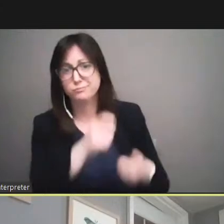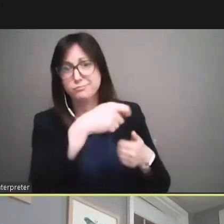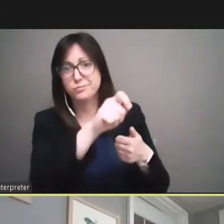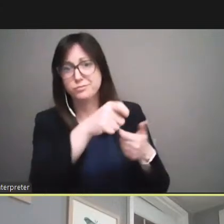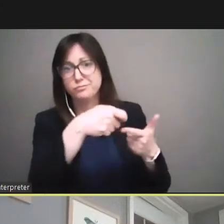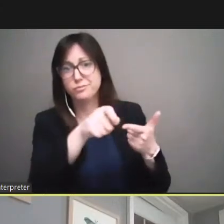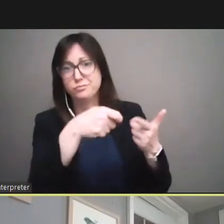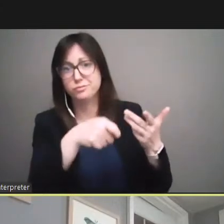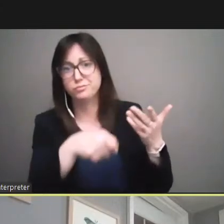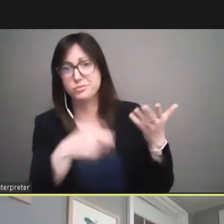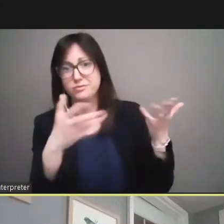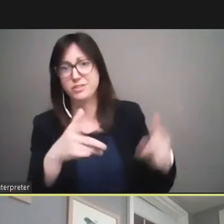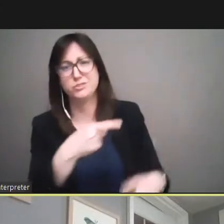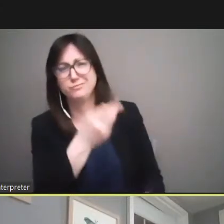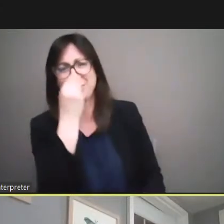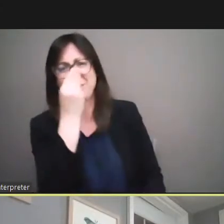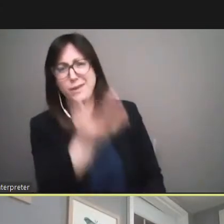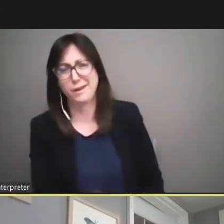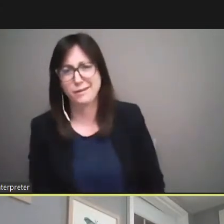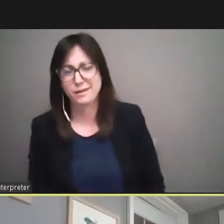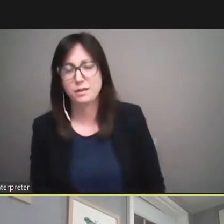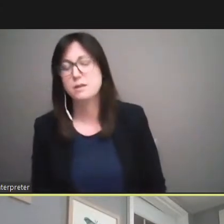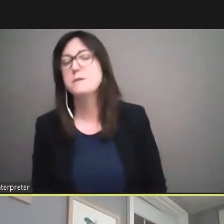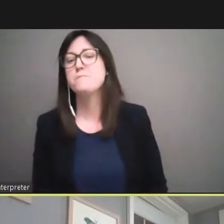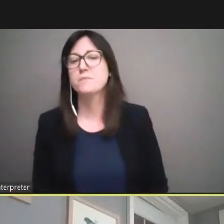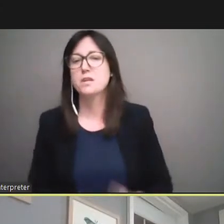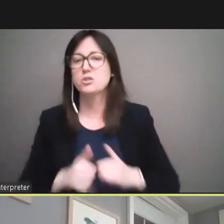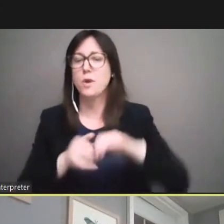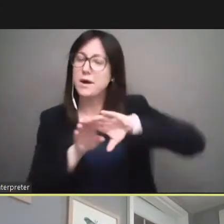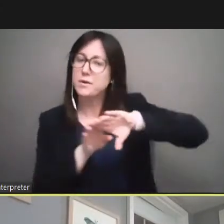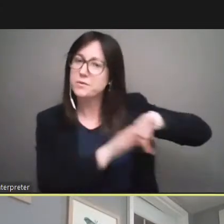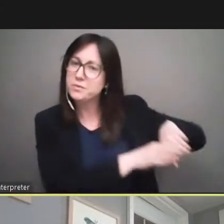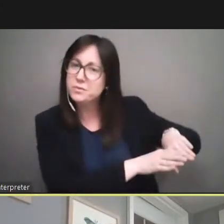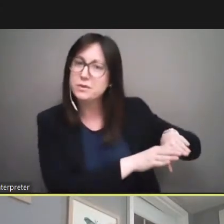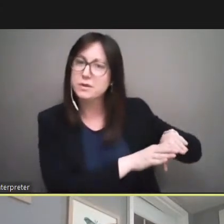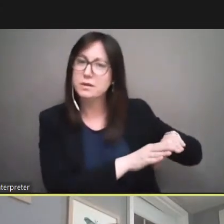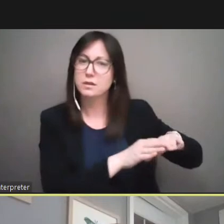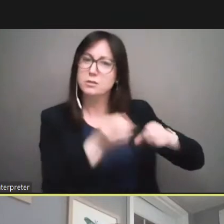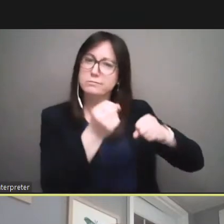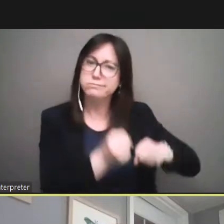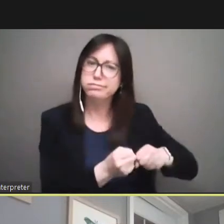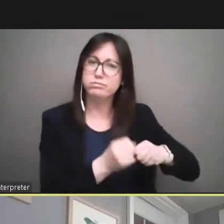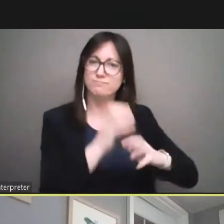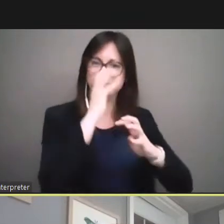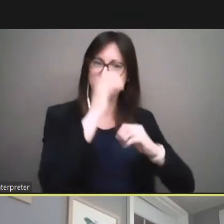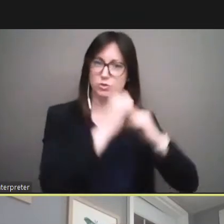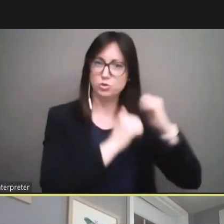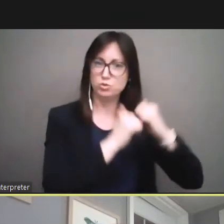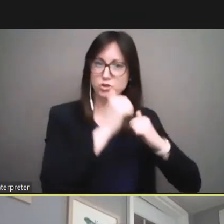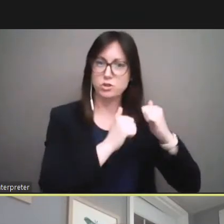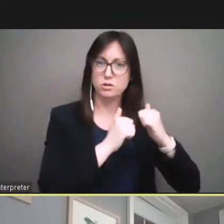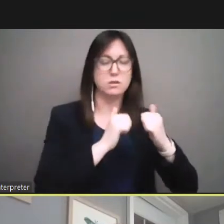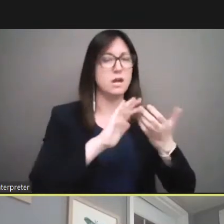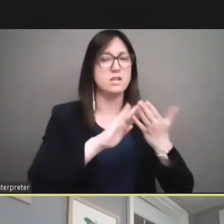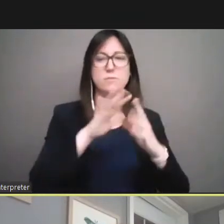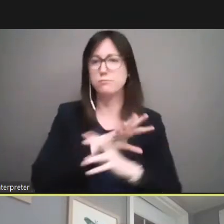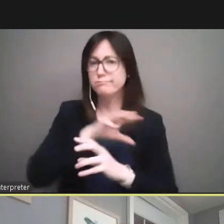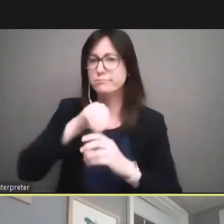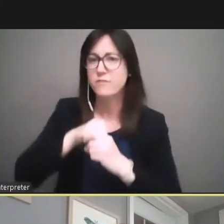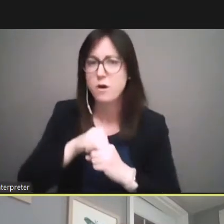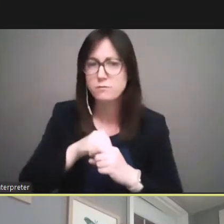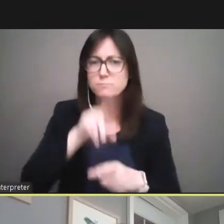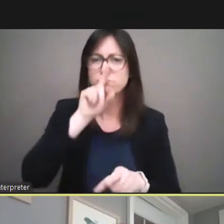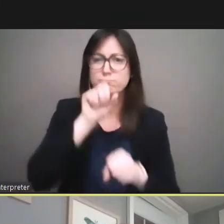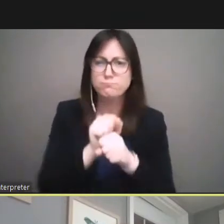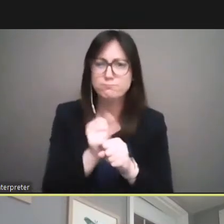off. So kind of getting rid of those boxes and fully immersing yourself into consultation